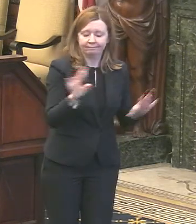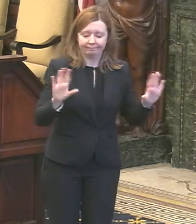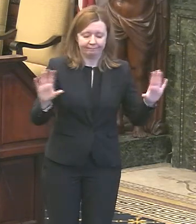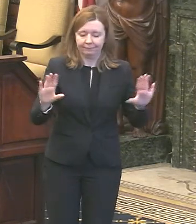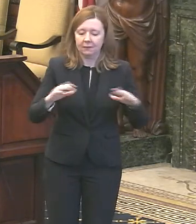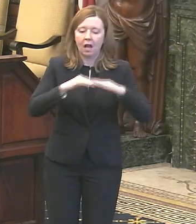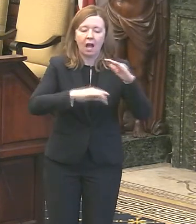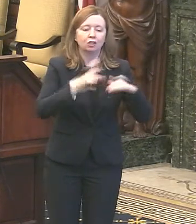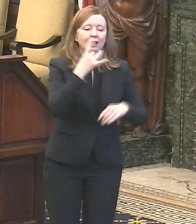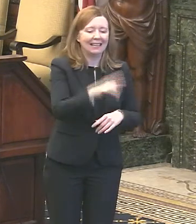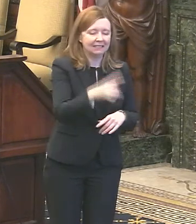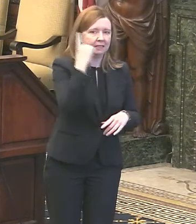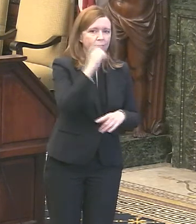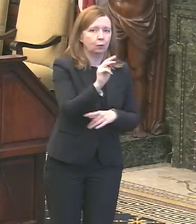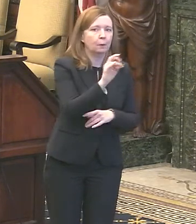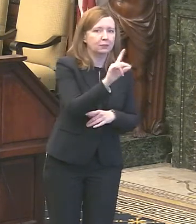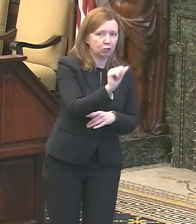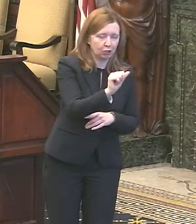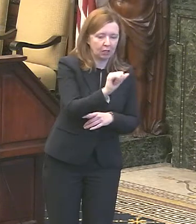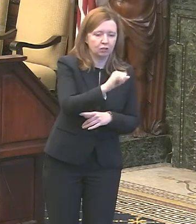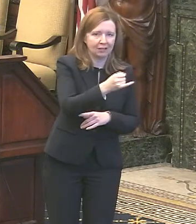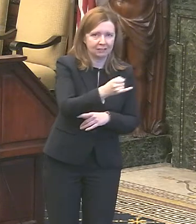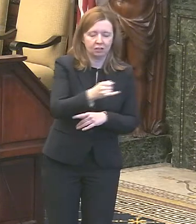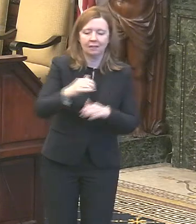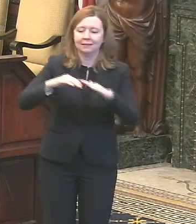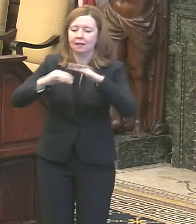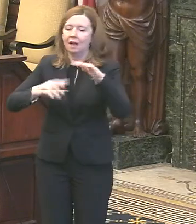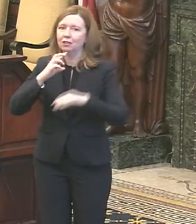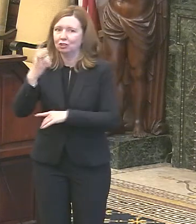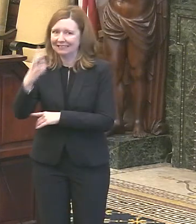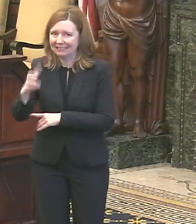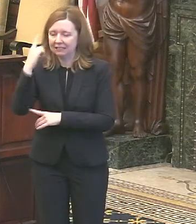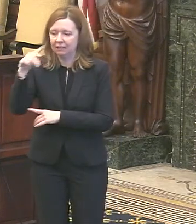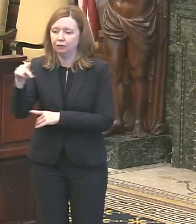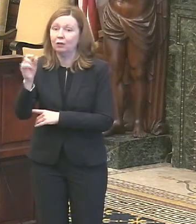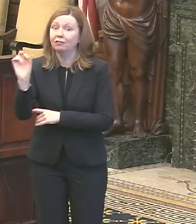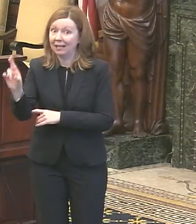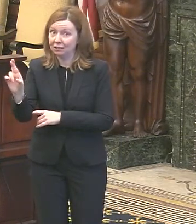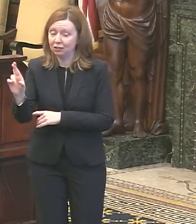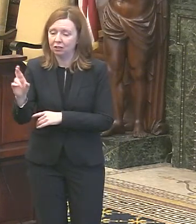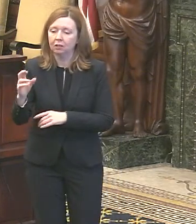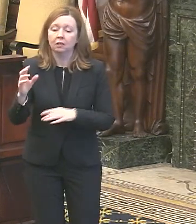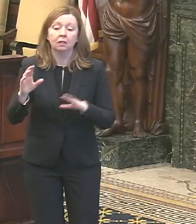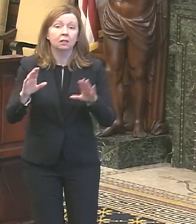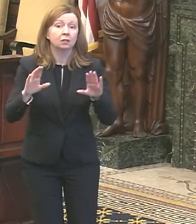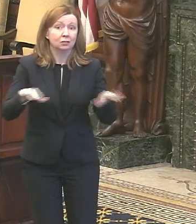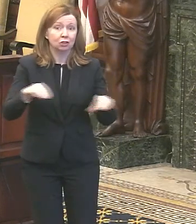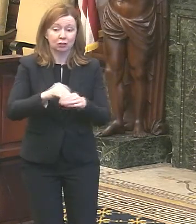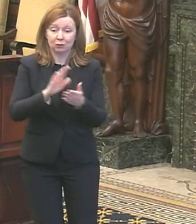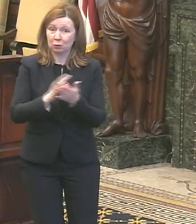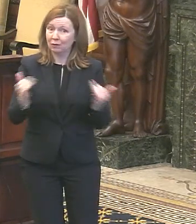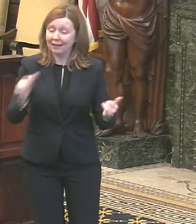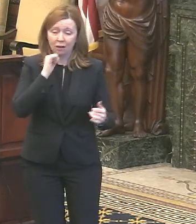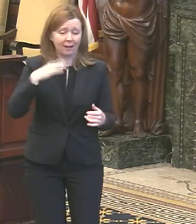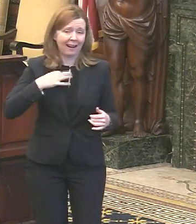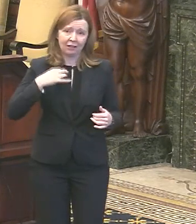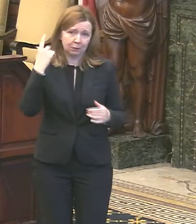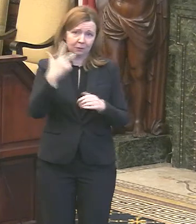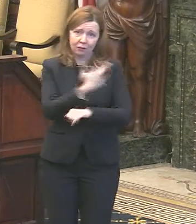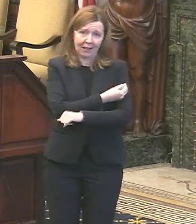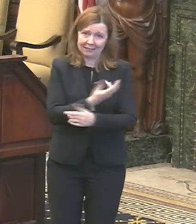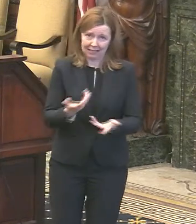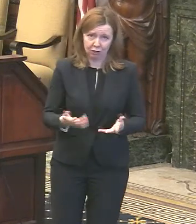under 18 for Moderna or Johnson & Johnson, or under 16 for Pfizer. So the children in school right now are not eligible for